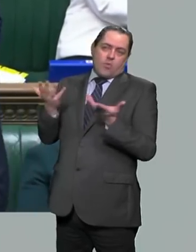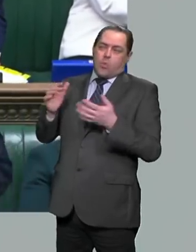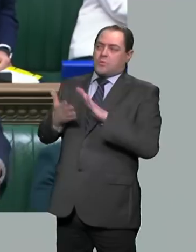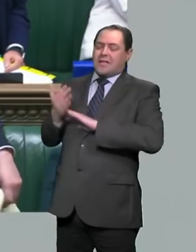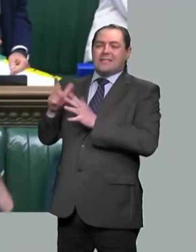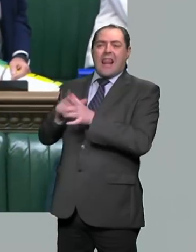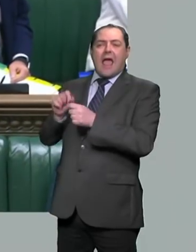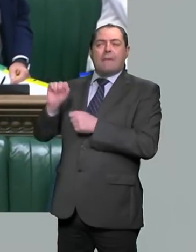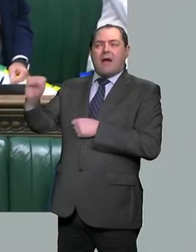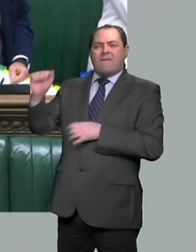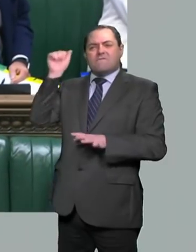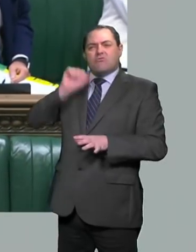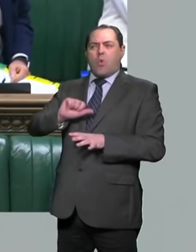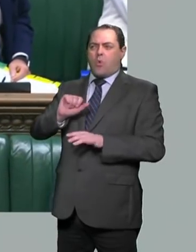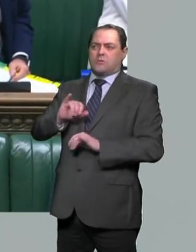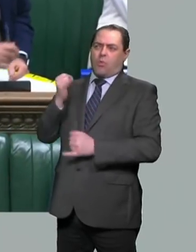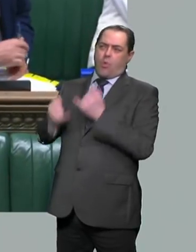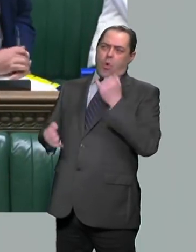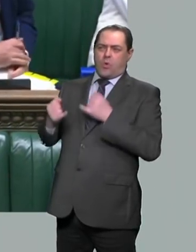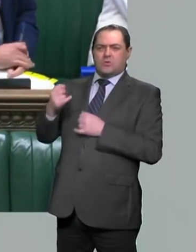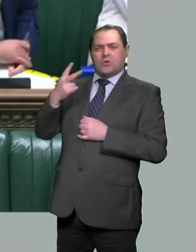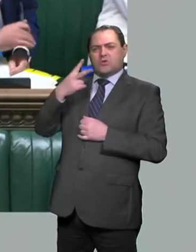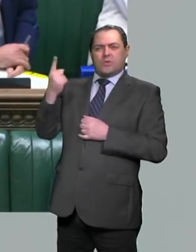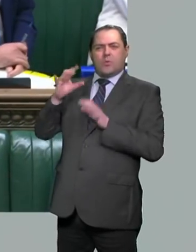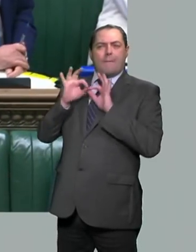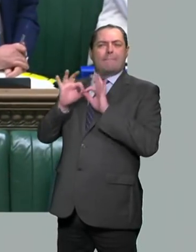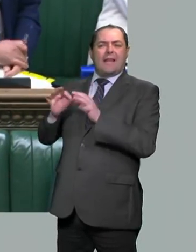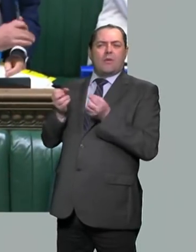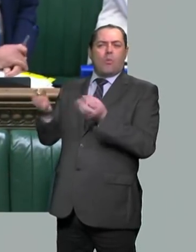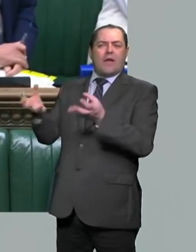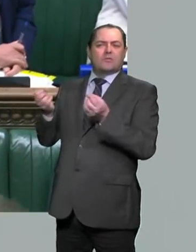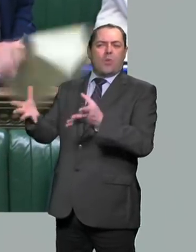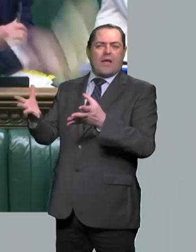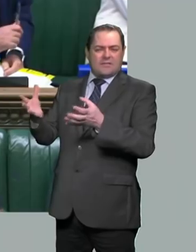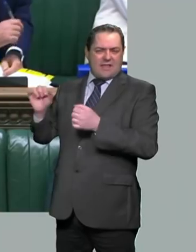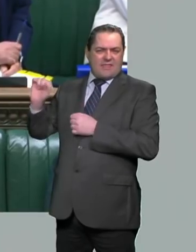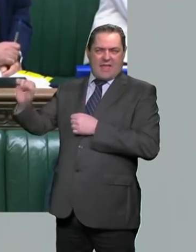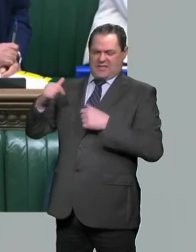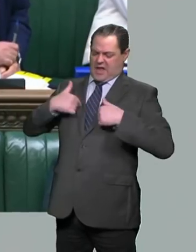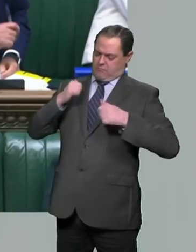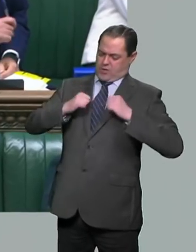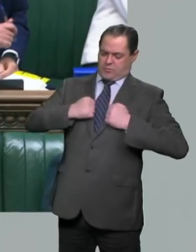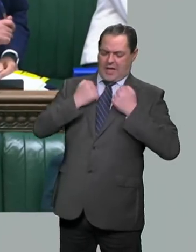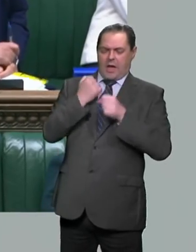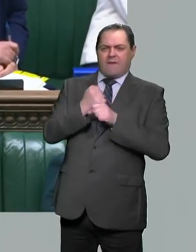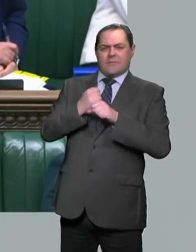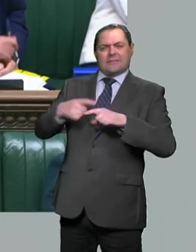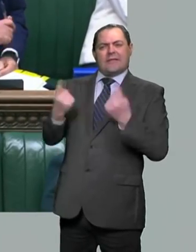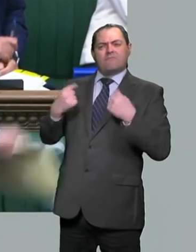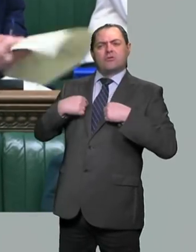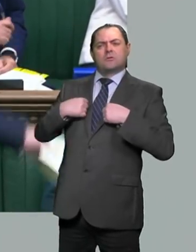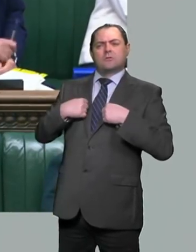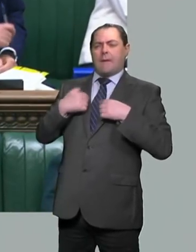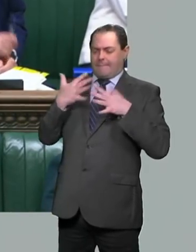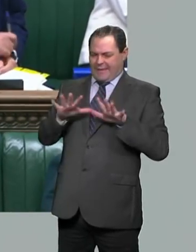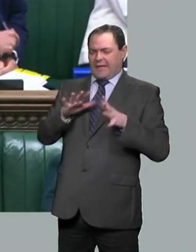under Labour, fraud was running at £21 billion per year, Mr. Speaker. I'm proud of what this government did to secure PPE, and